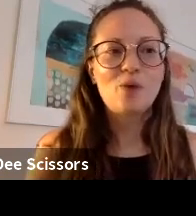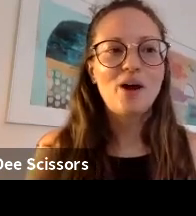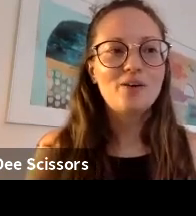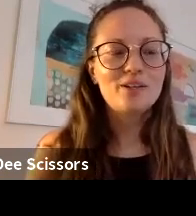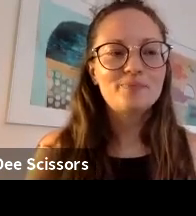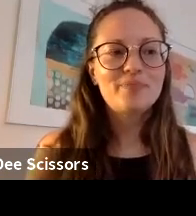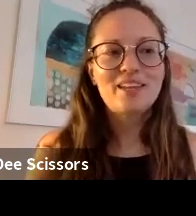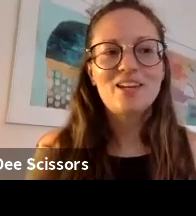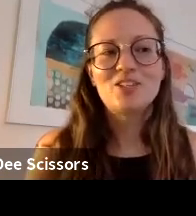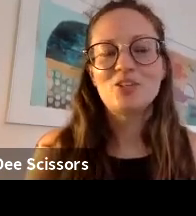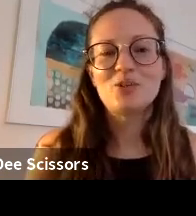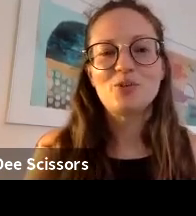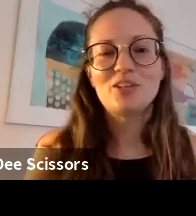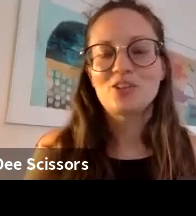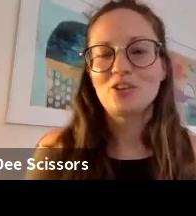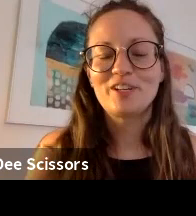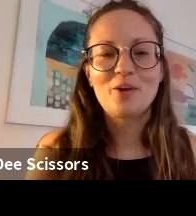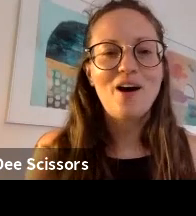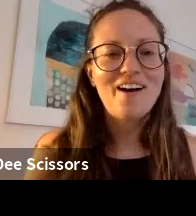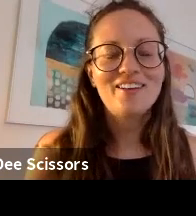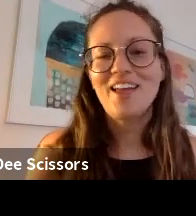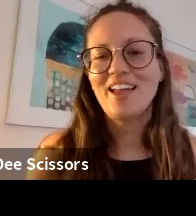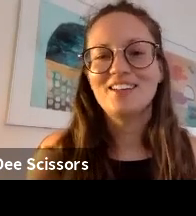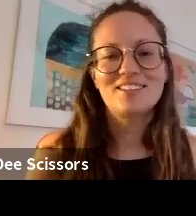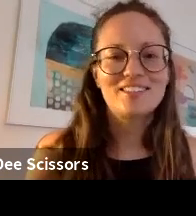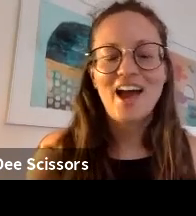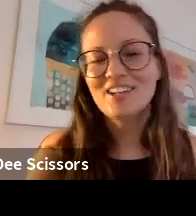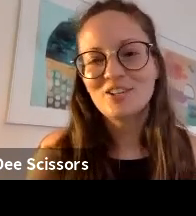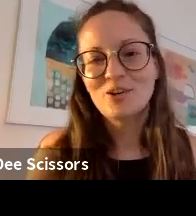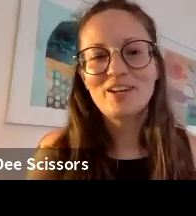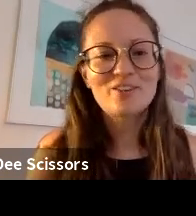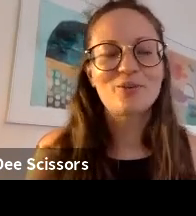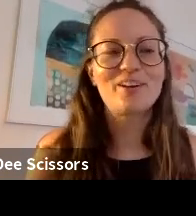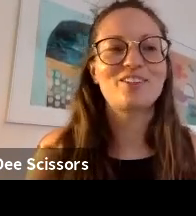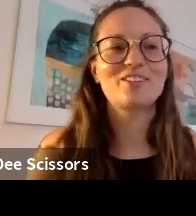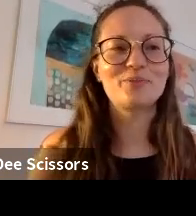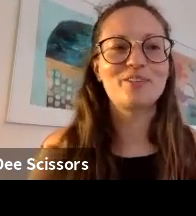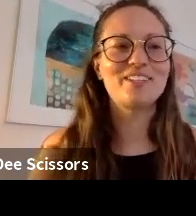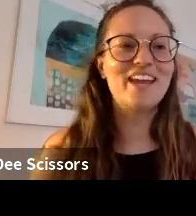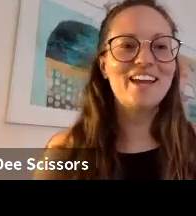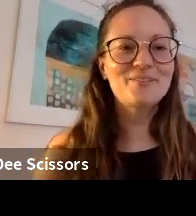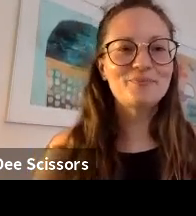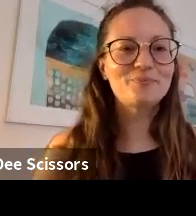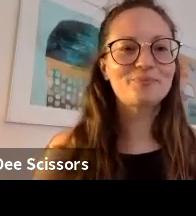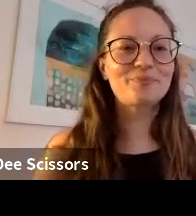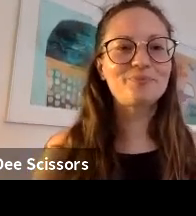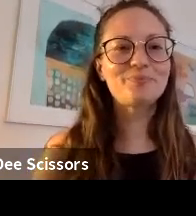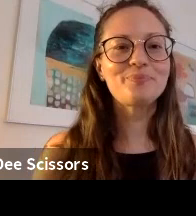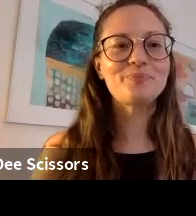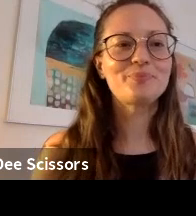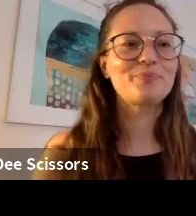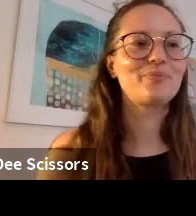You are welcome to turn your video on and say hi to your peers who are here to learn with you today.